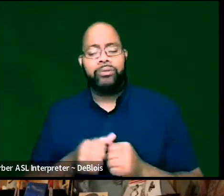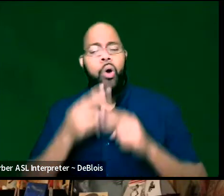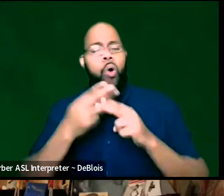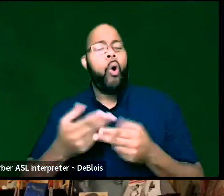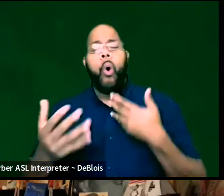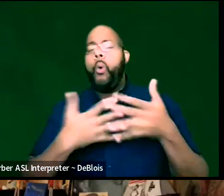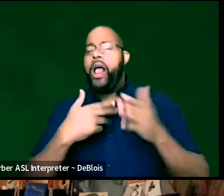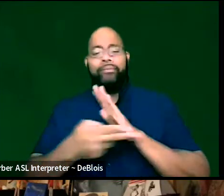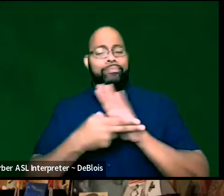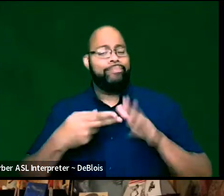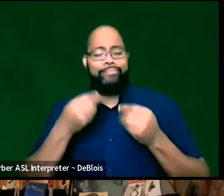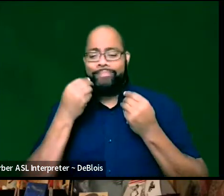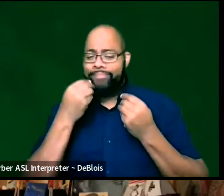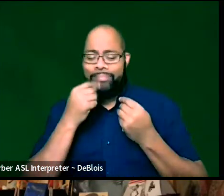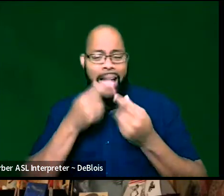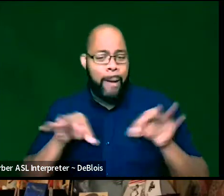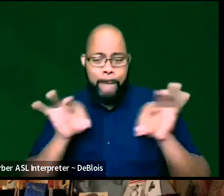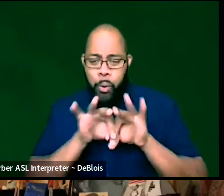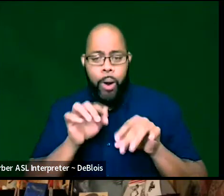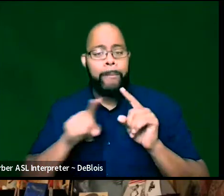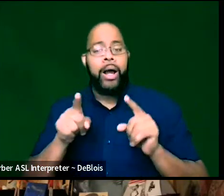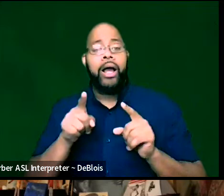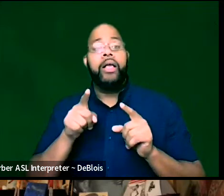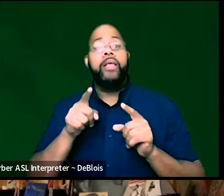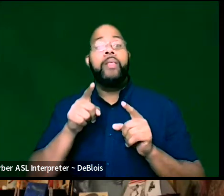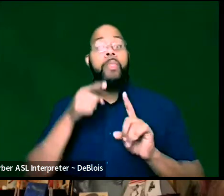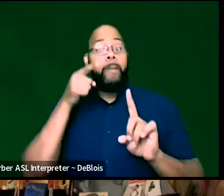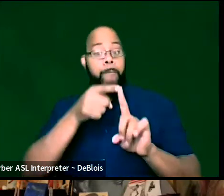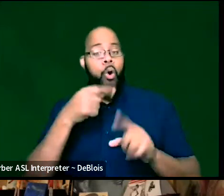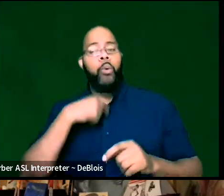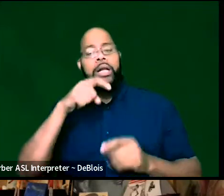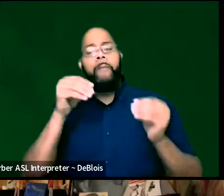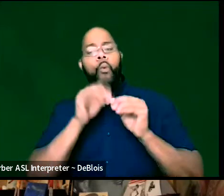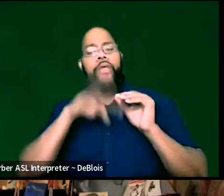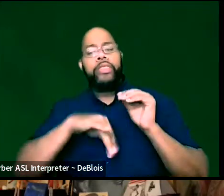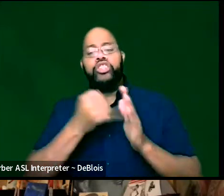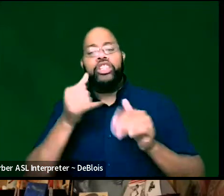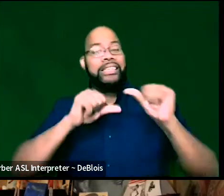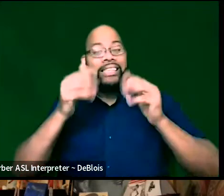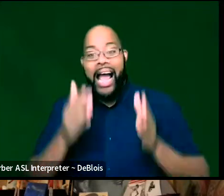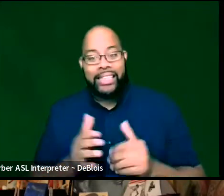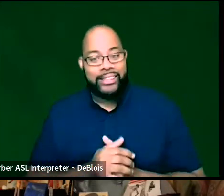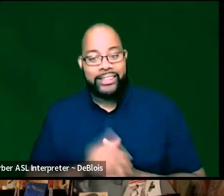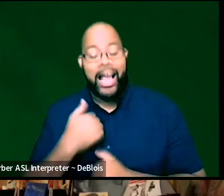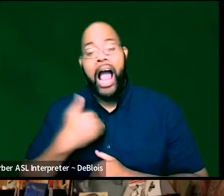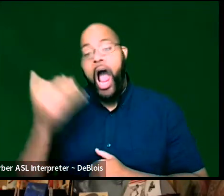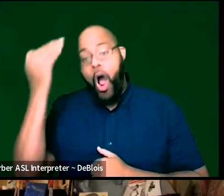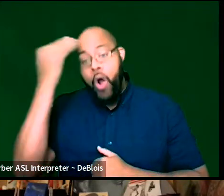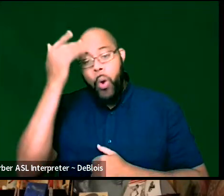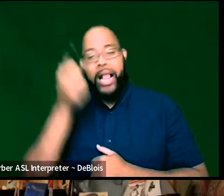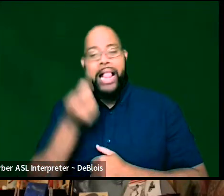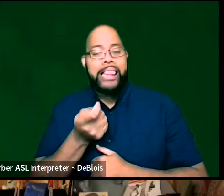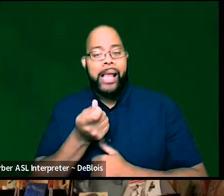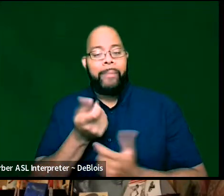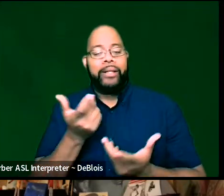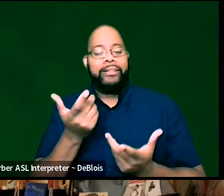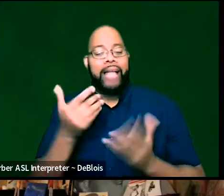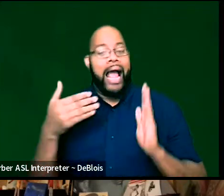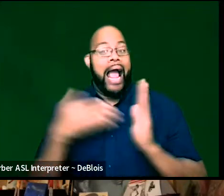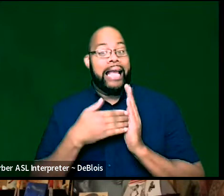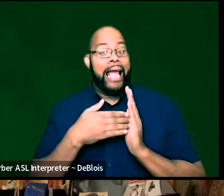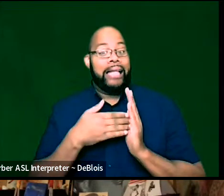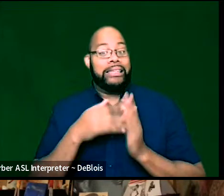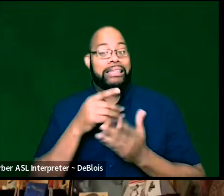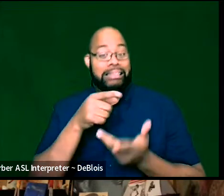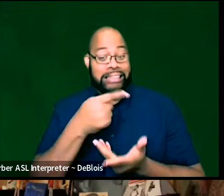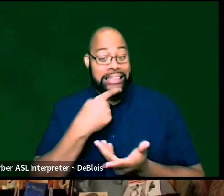you want. But the point is this, is that we need more than just scientists. And I know that that's a little, against the grain to